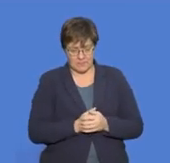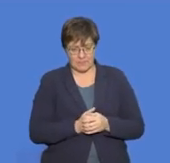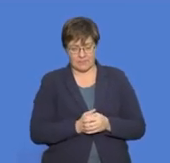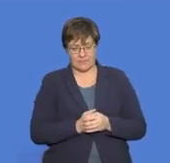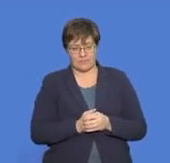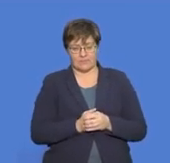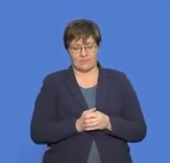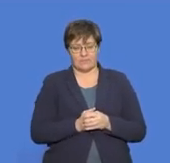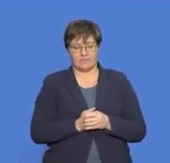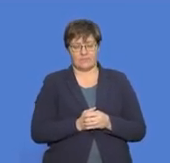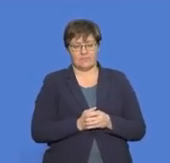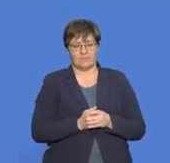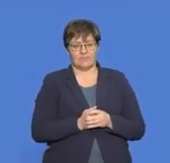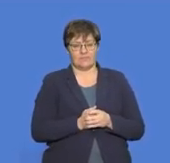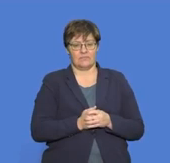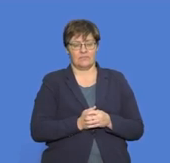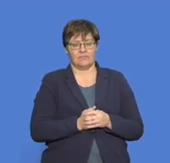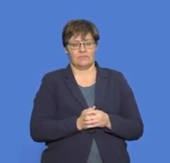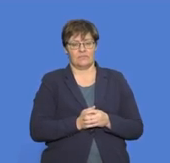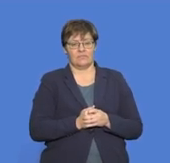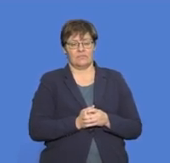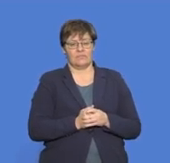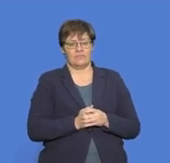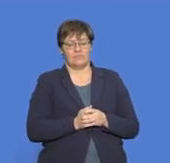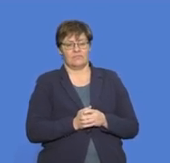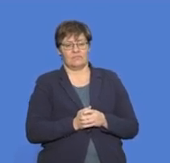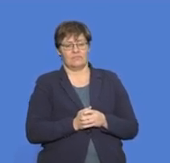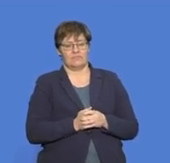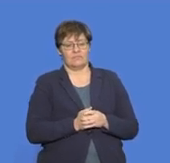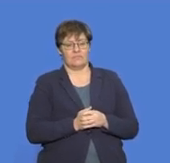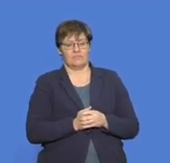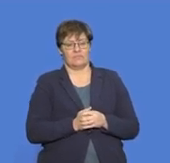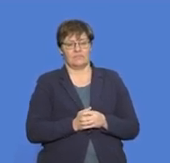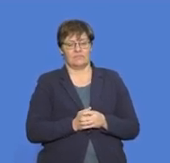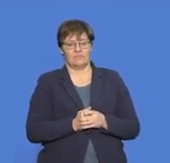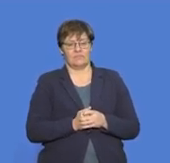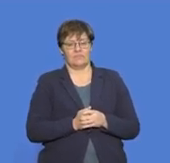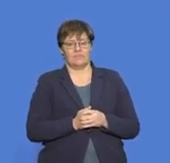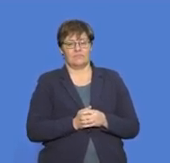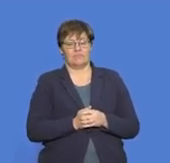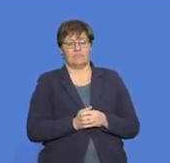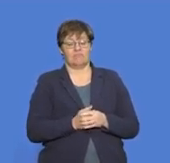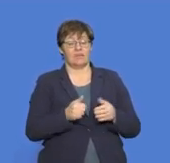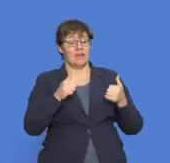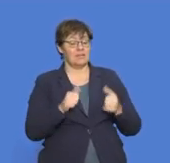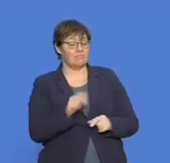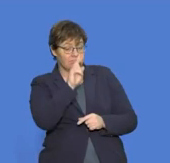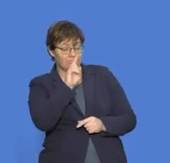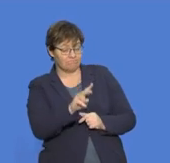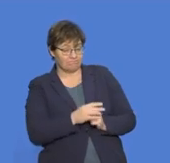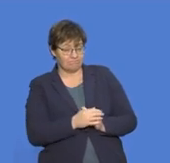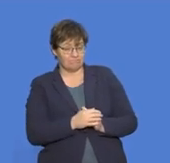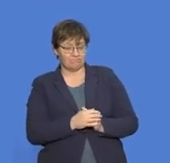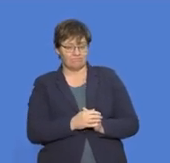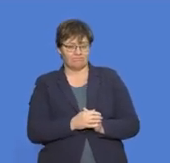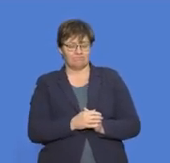constant. Next one we're having a look at